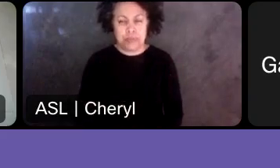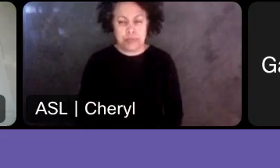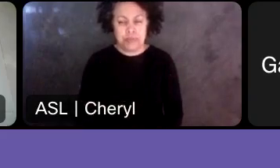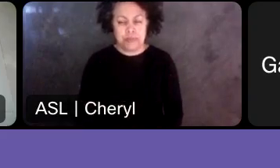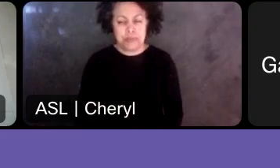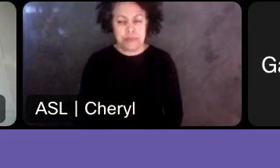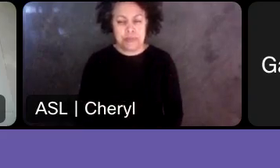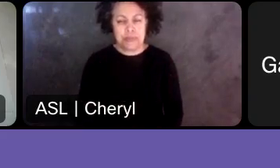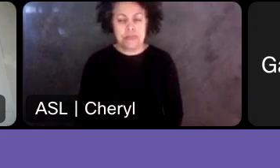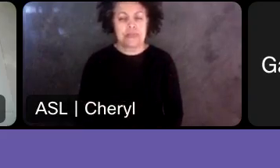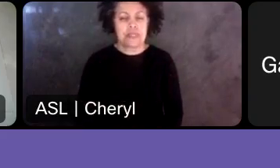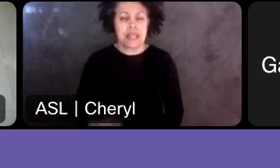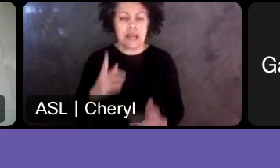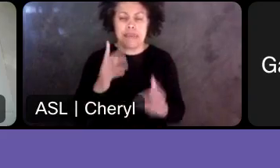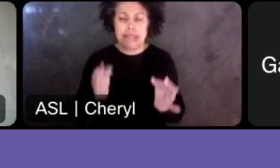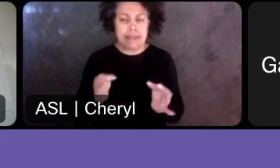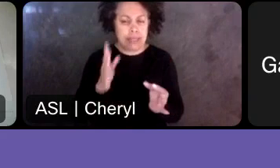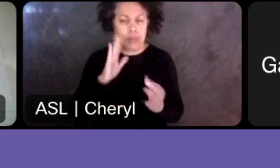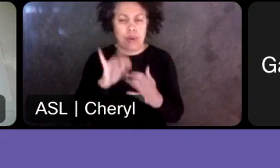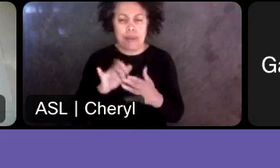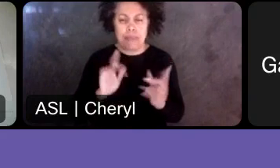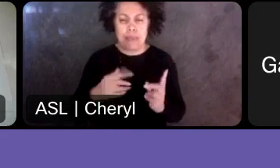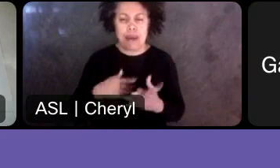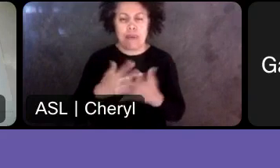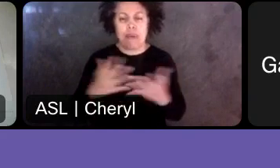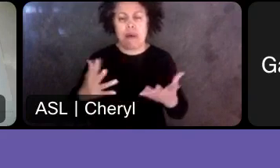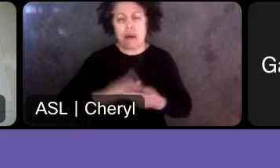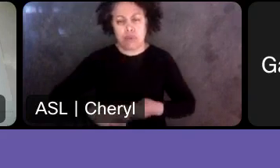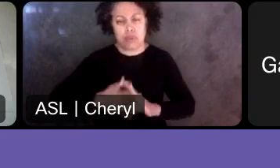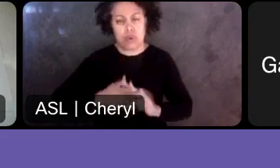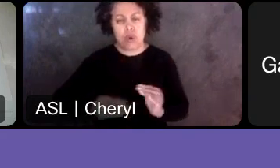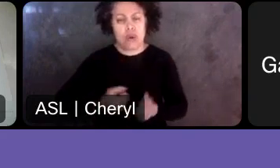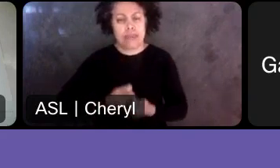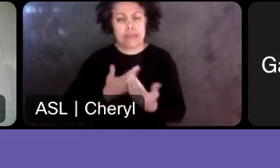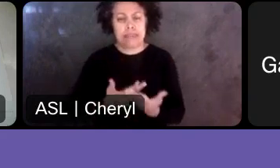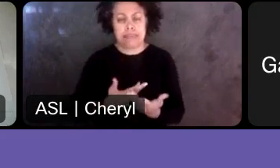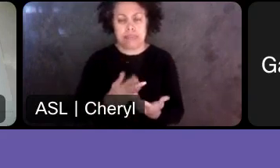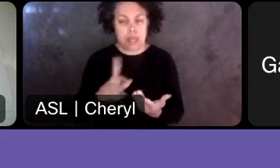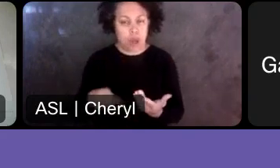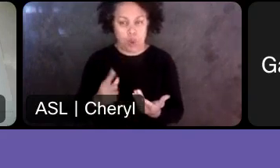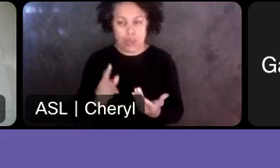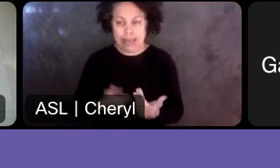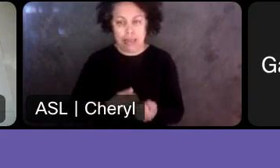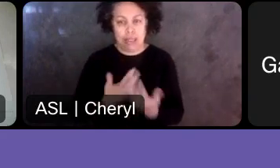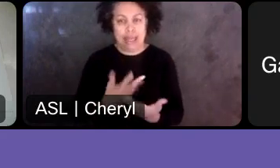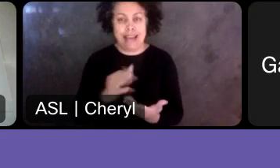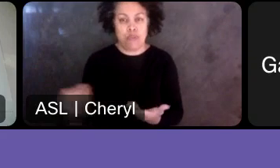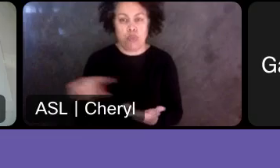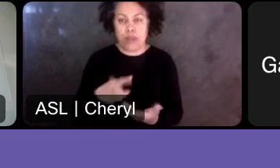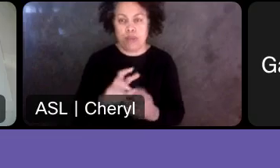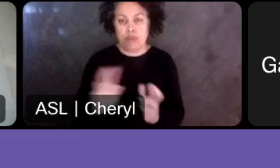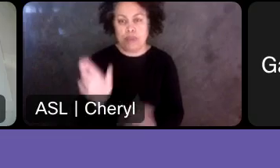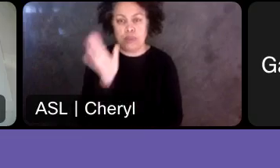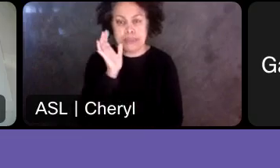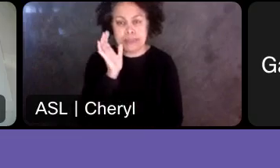know that for a fact, people have a lot of stories to tell, but they can only do this if we are ready to listen to them. And I